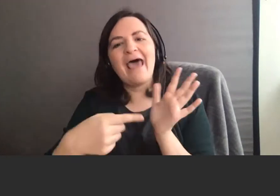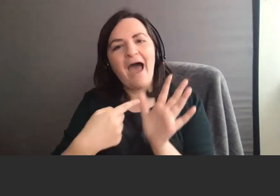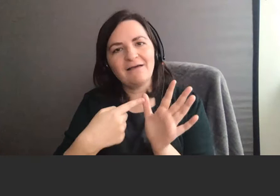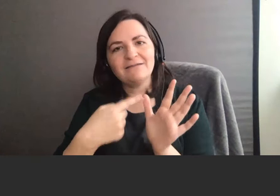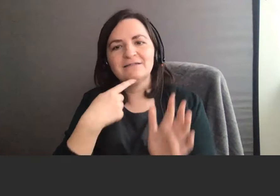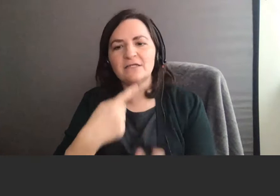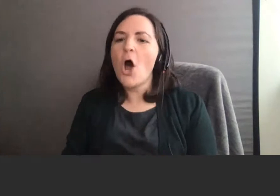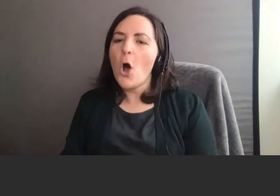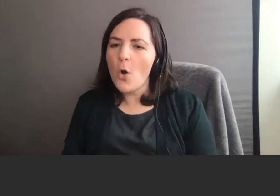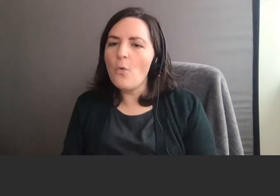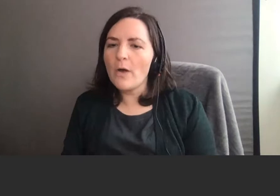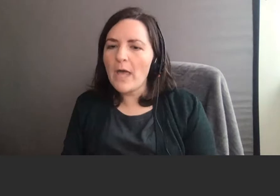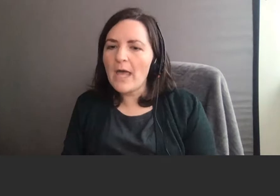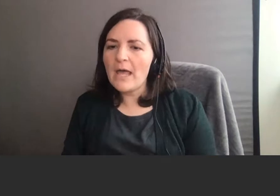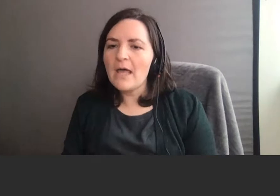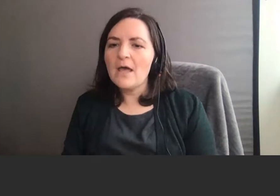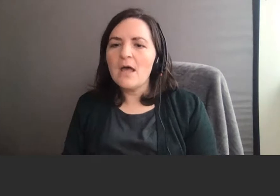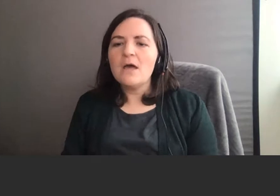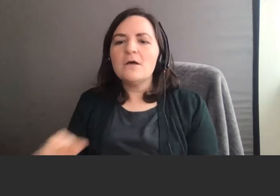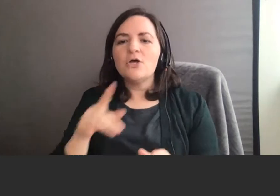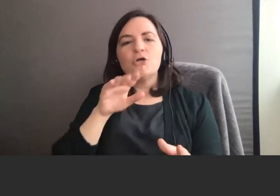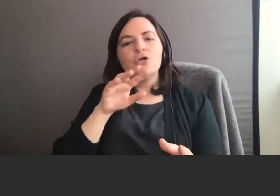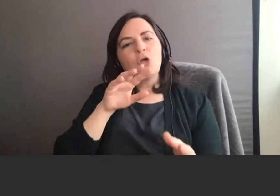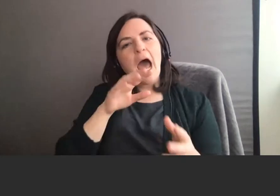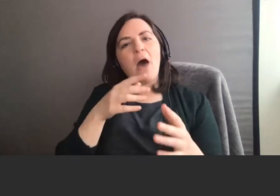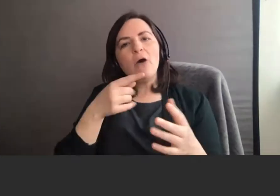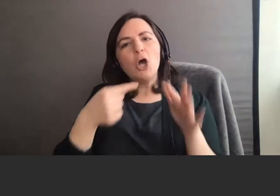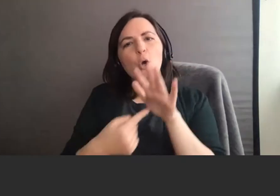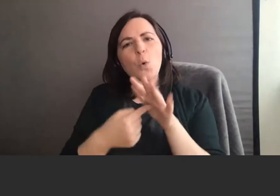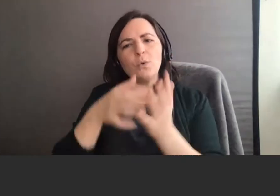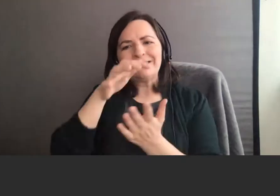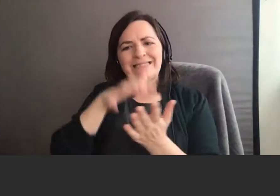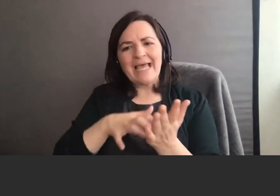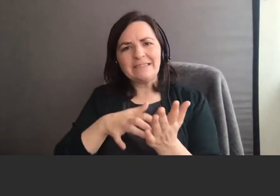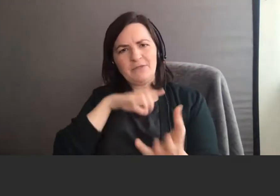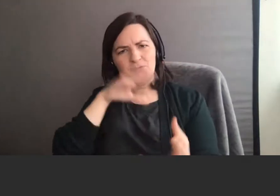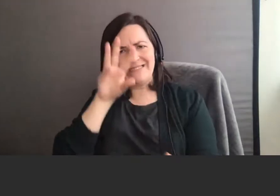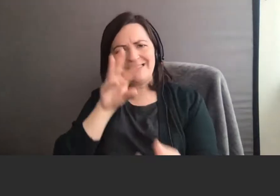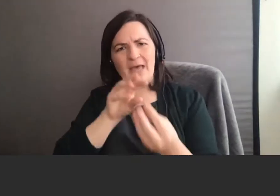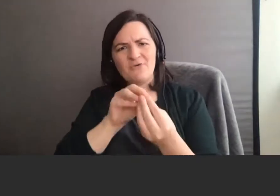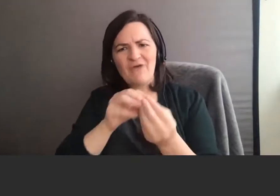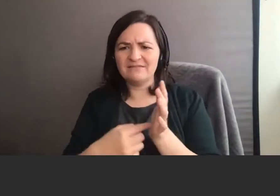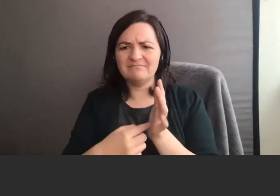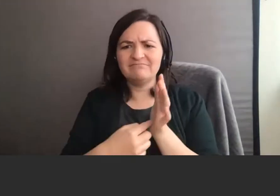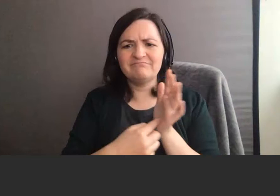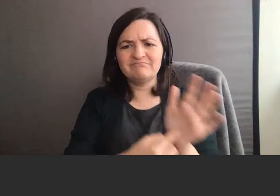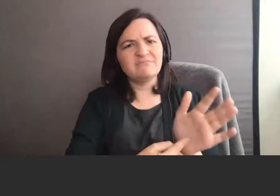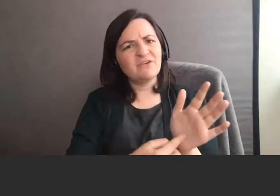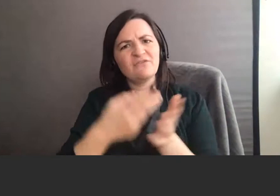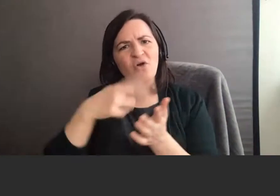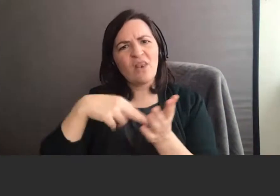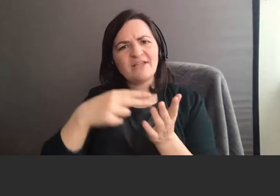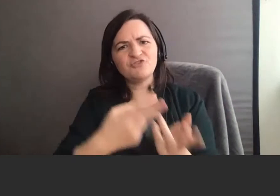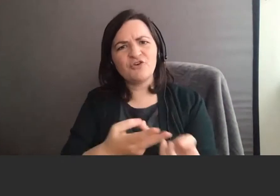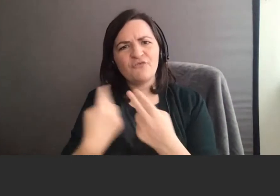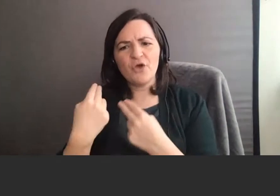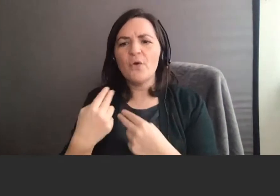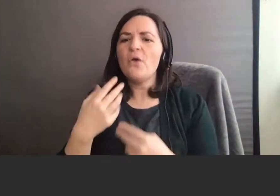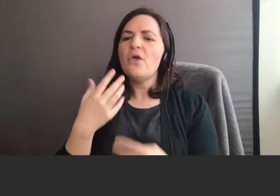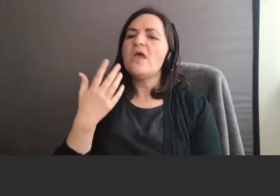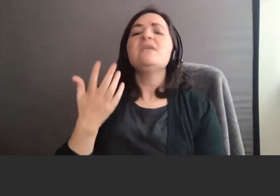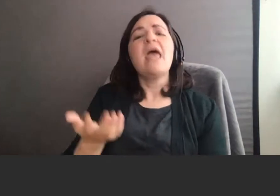so it's much more about why they are relevant to your research question. And I don't want you to write loads and loads there.